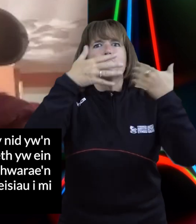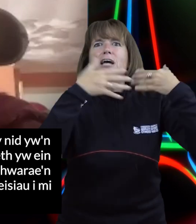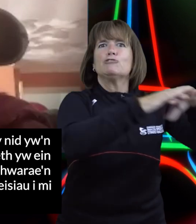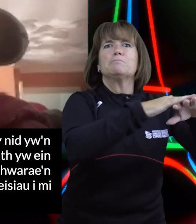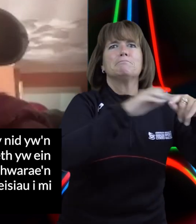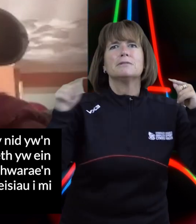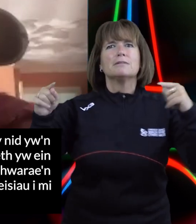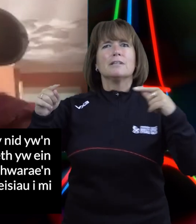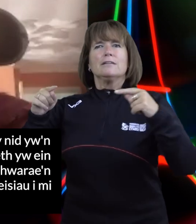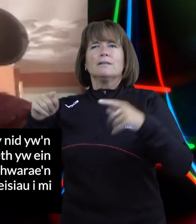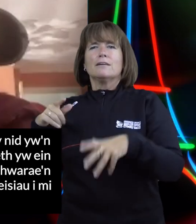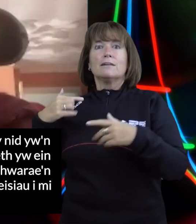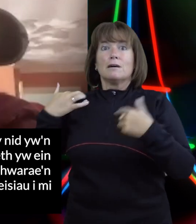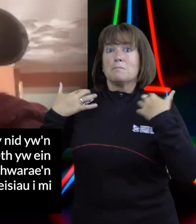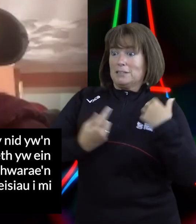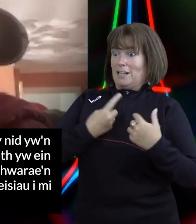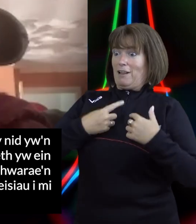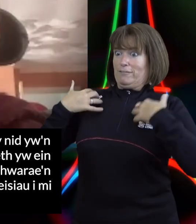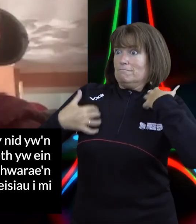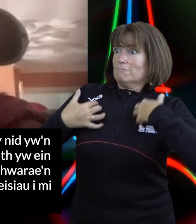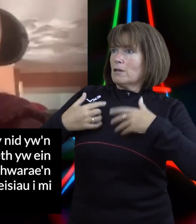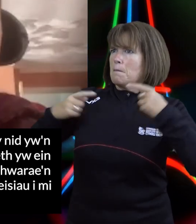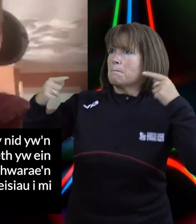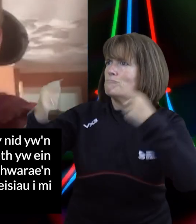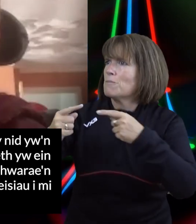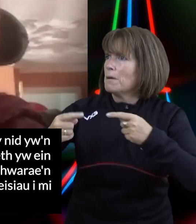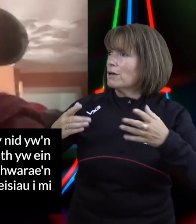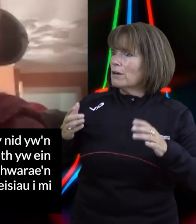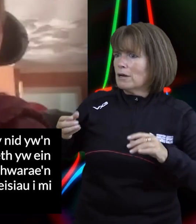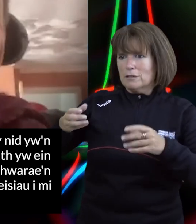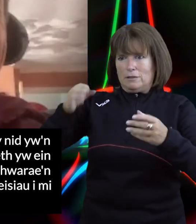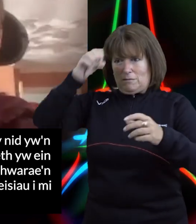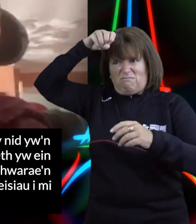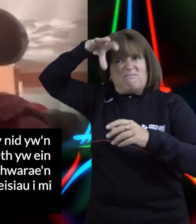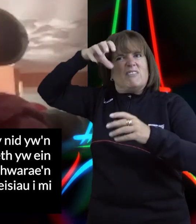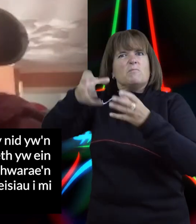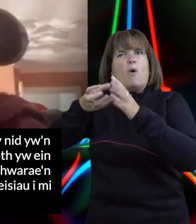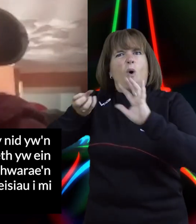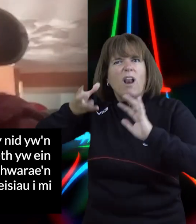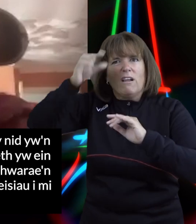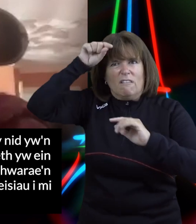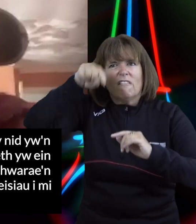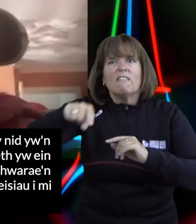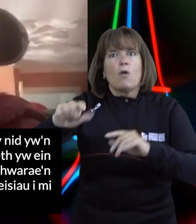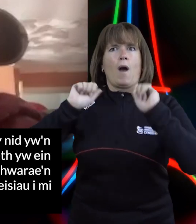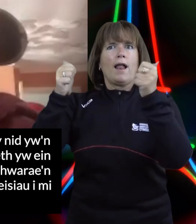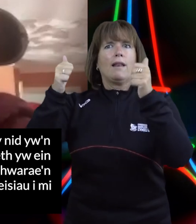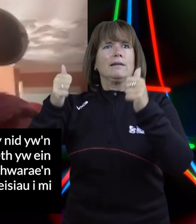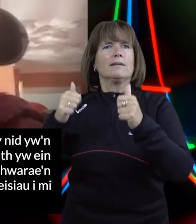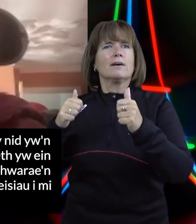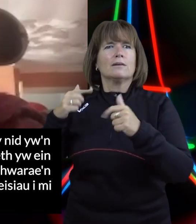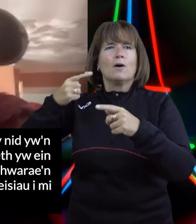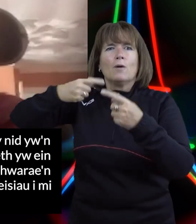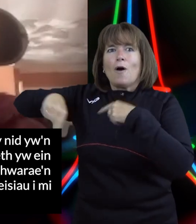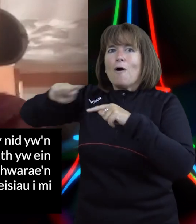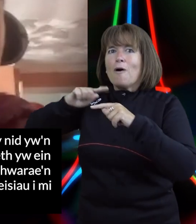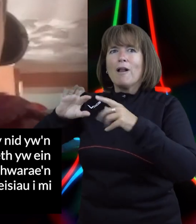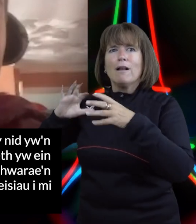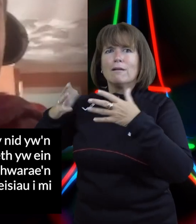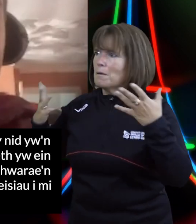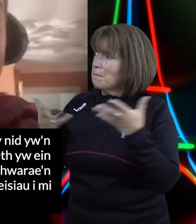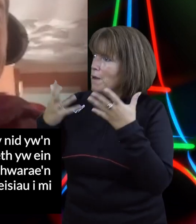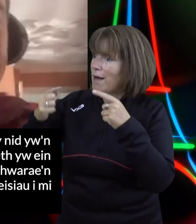in is playing well. So we kind of align quite nicely. So like I want to play as well as I can. They want me to play as well as I can. Happy